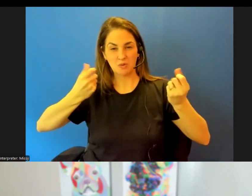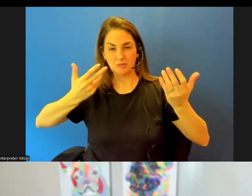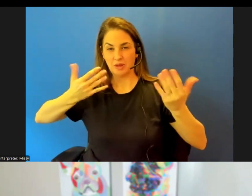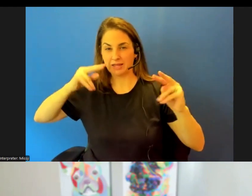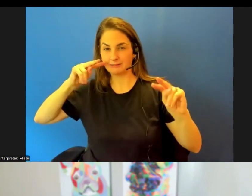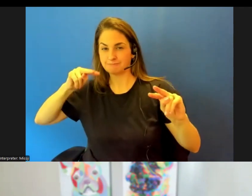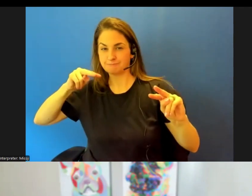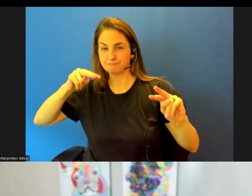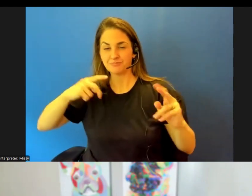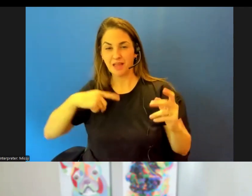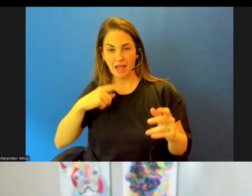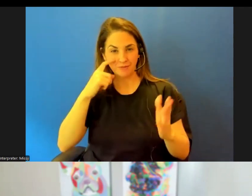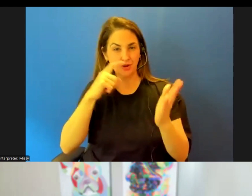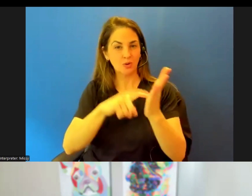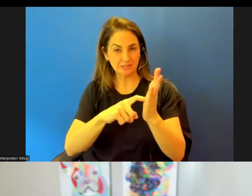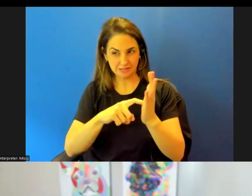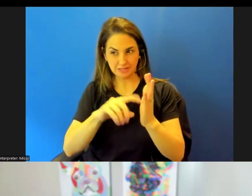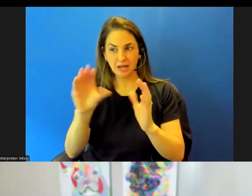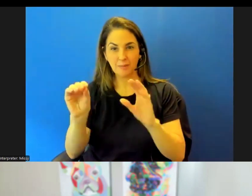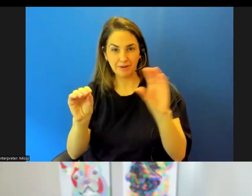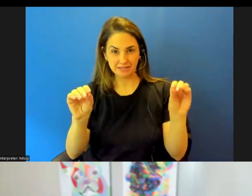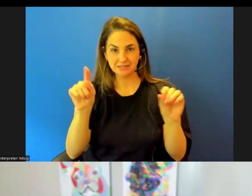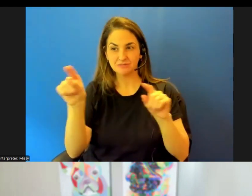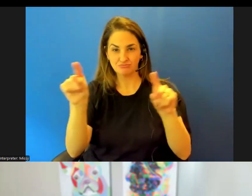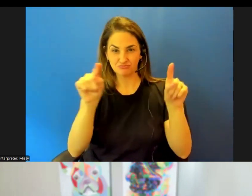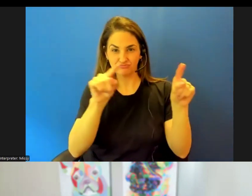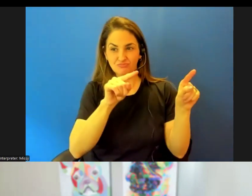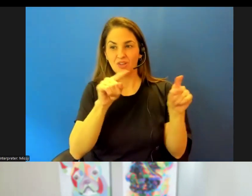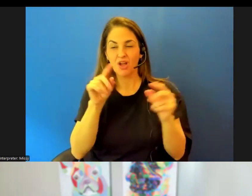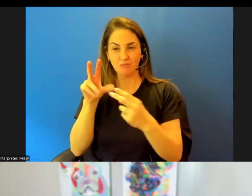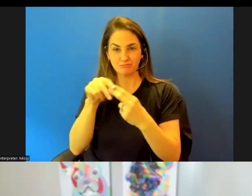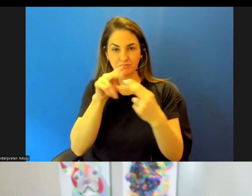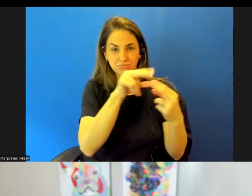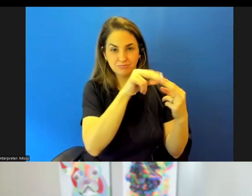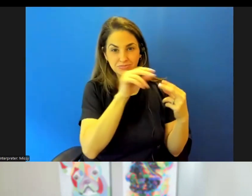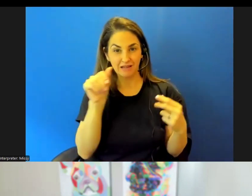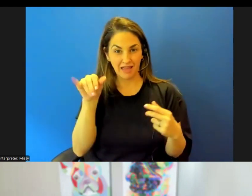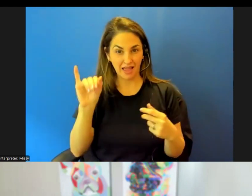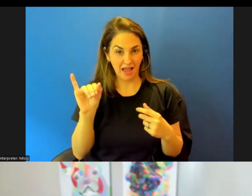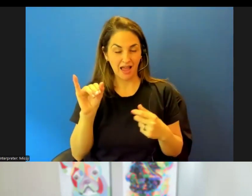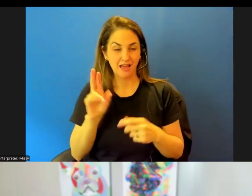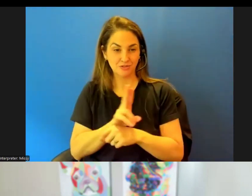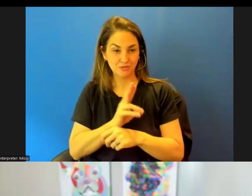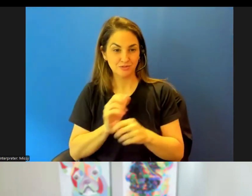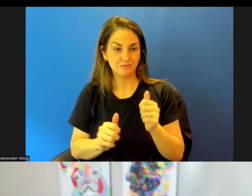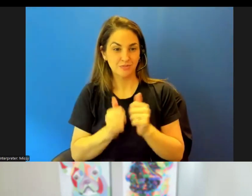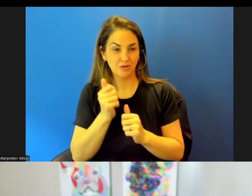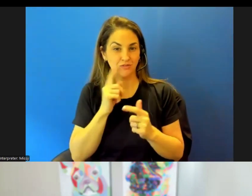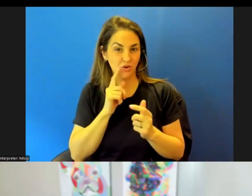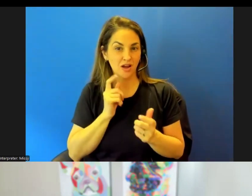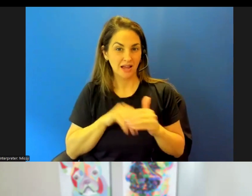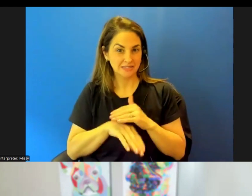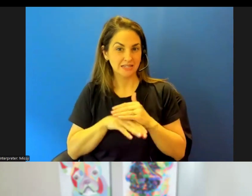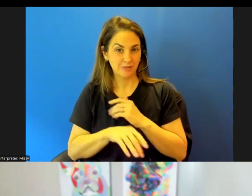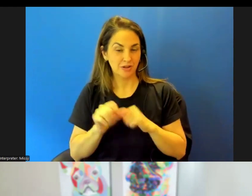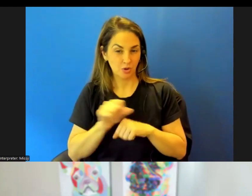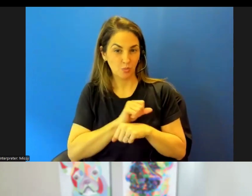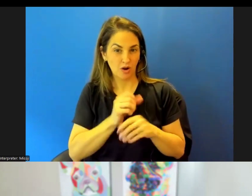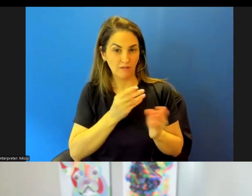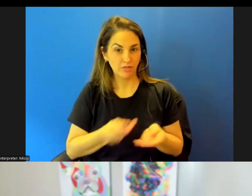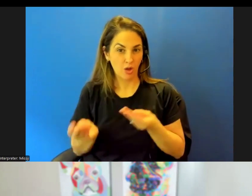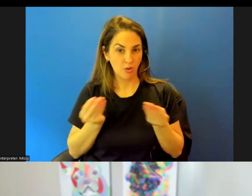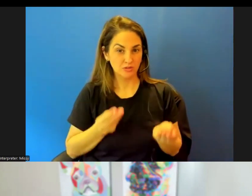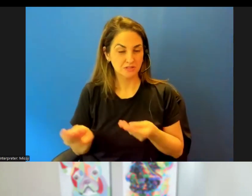noticing. Companies using AI in their own workflows around accessibility work they're doing for